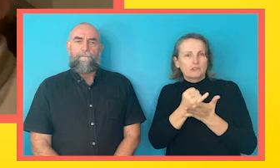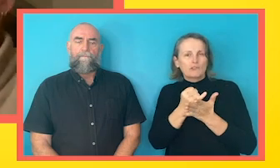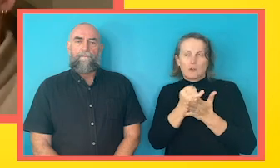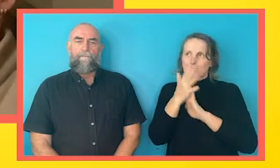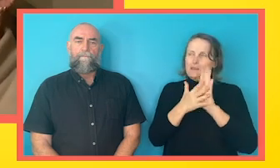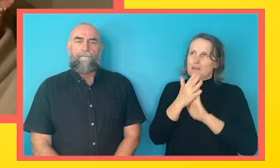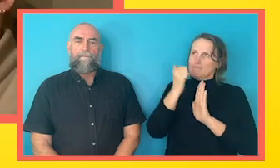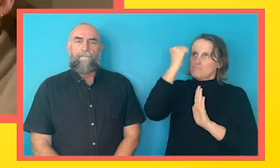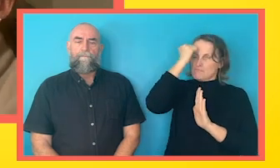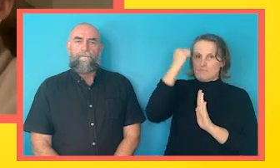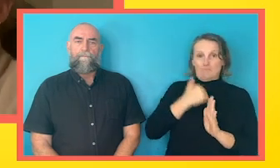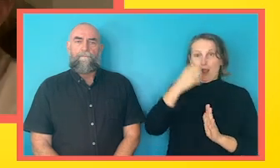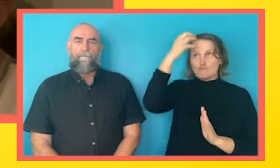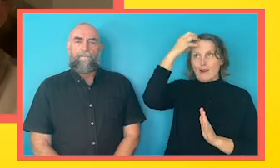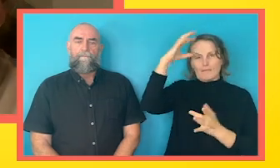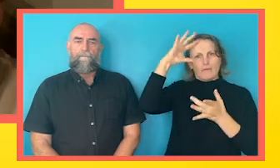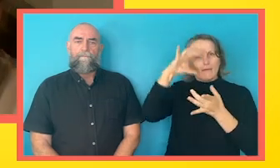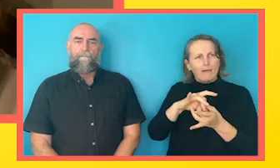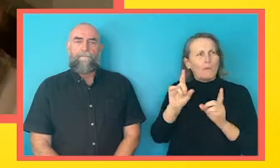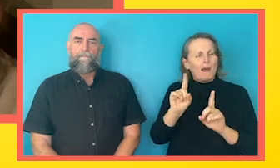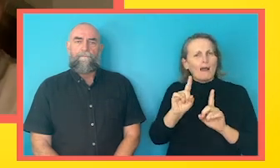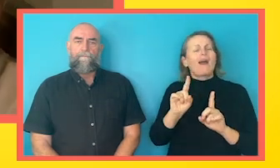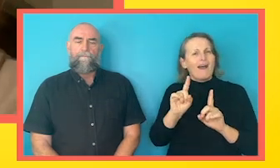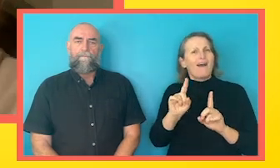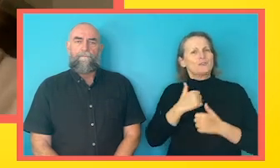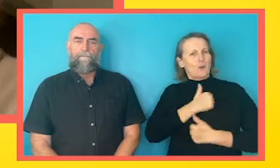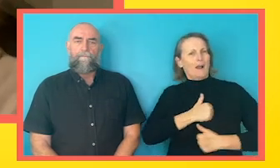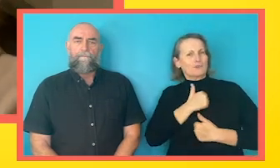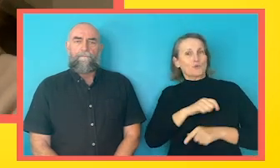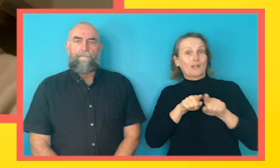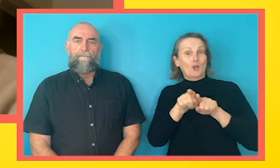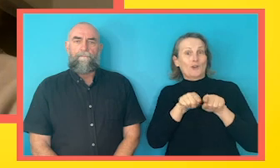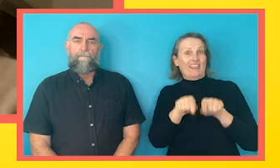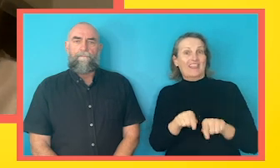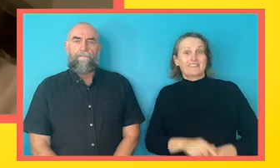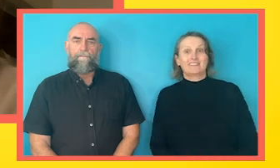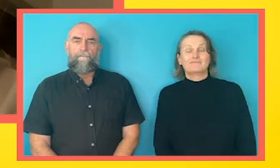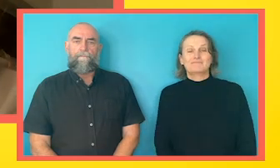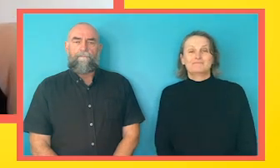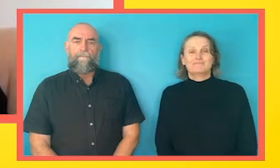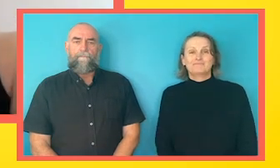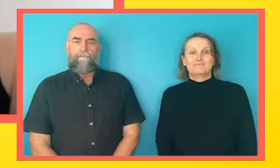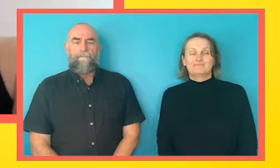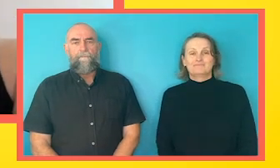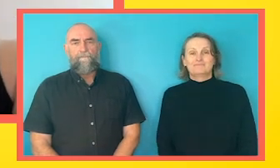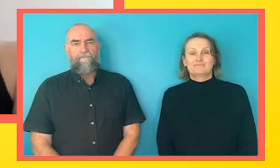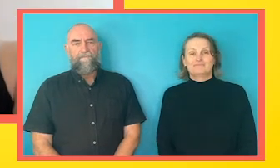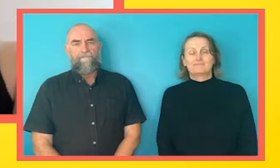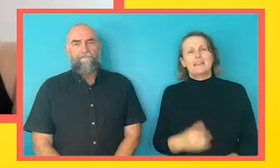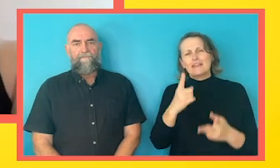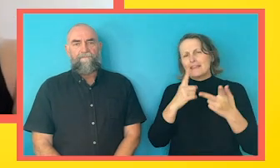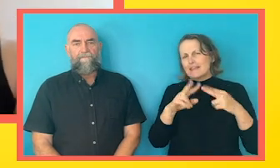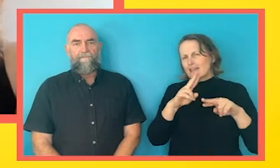And yeah, I'm really enjoying it. So I'm looking forward to continuing that for the next few years. If my information is